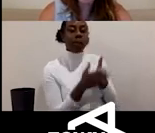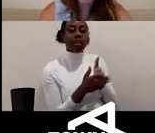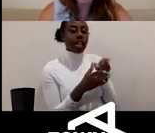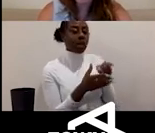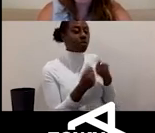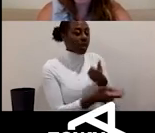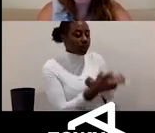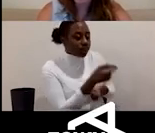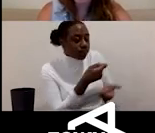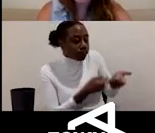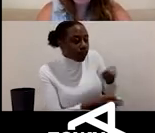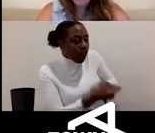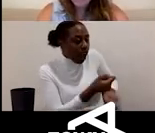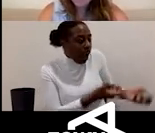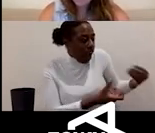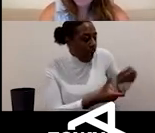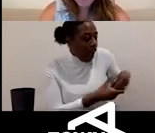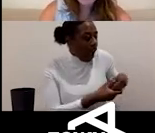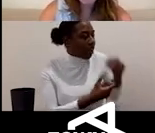that's the kind of stuff that was happening.